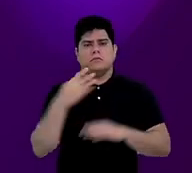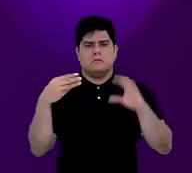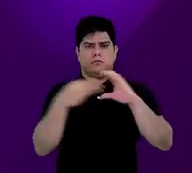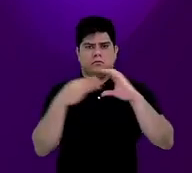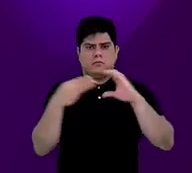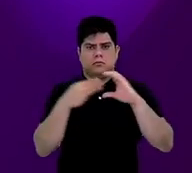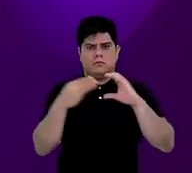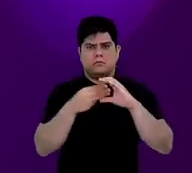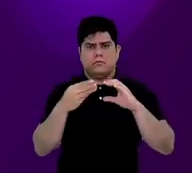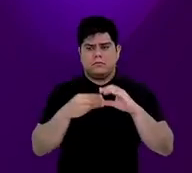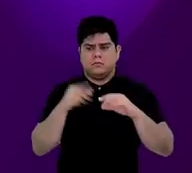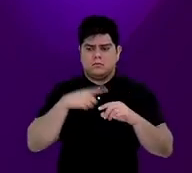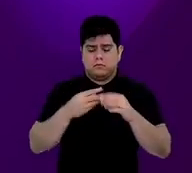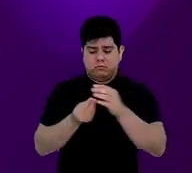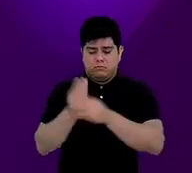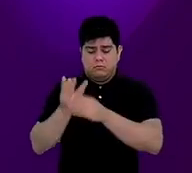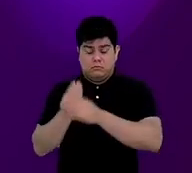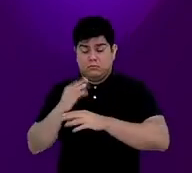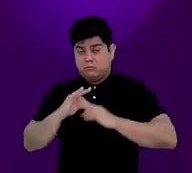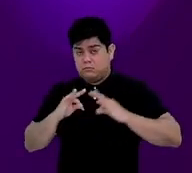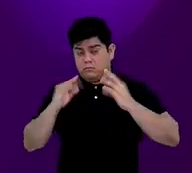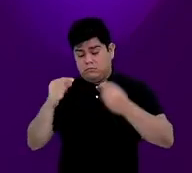in the brain.